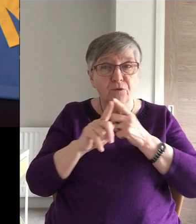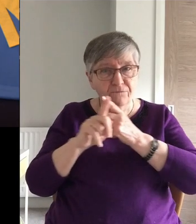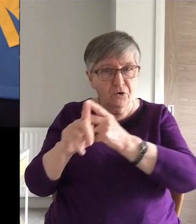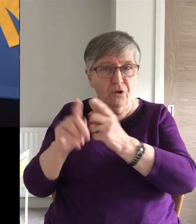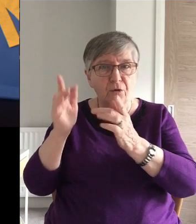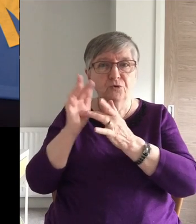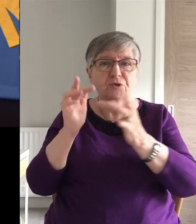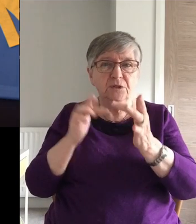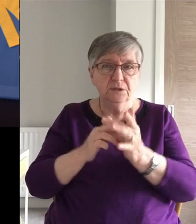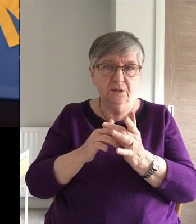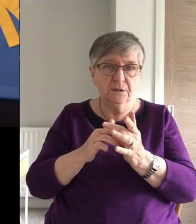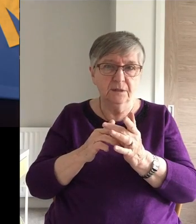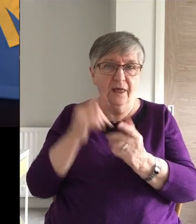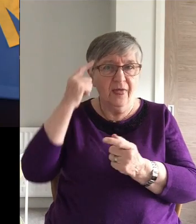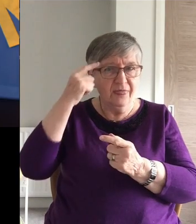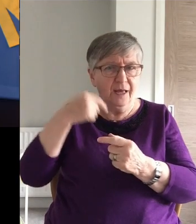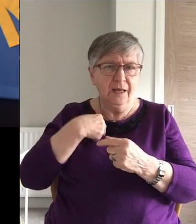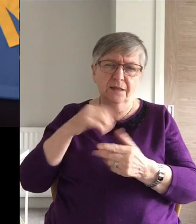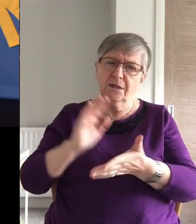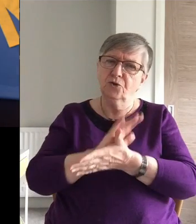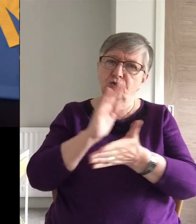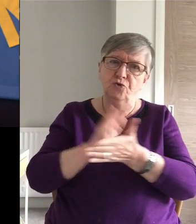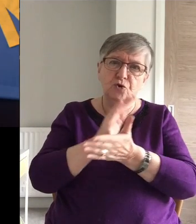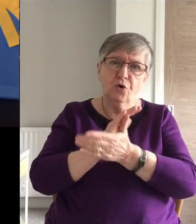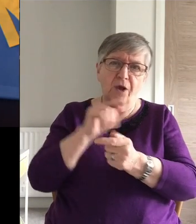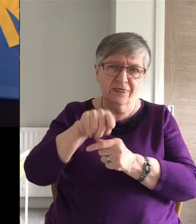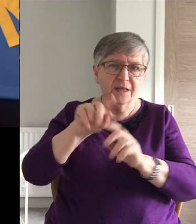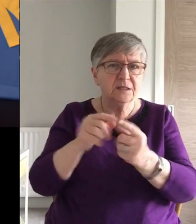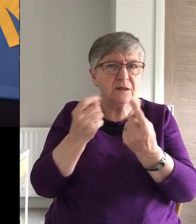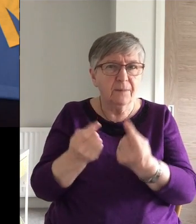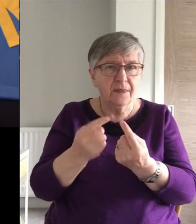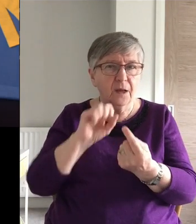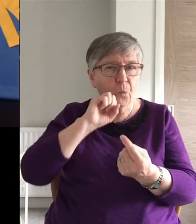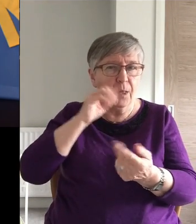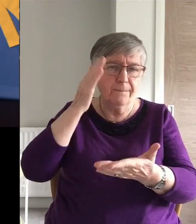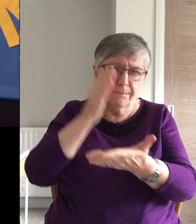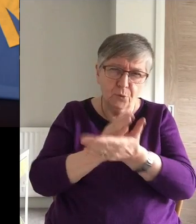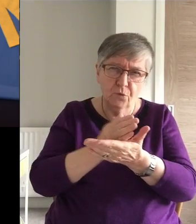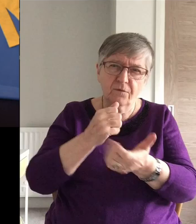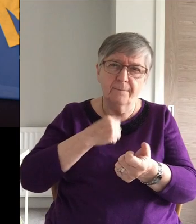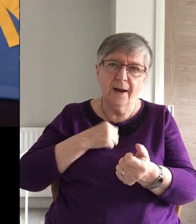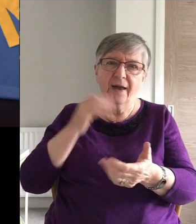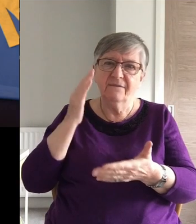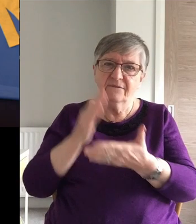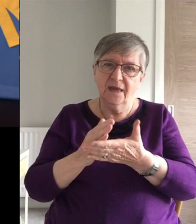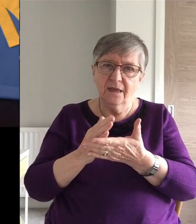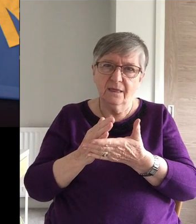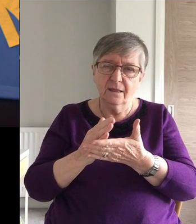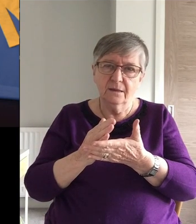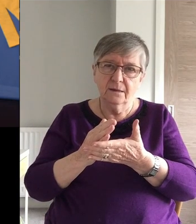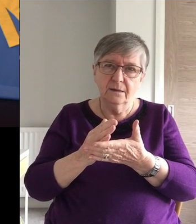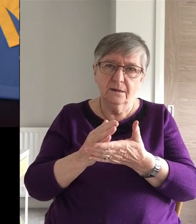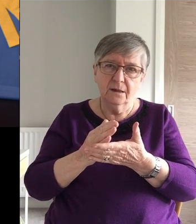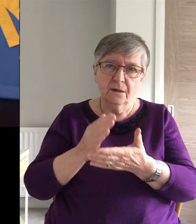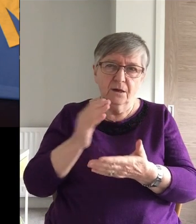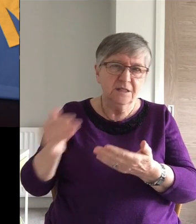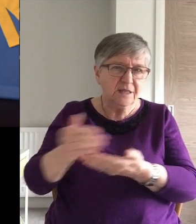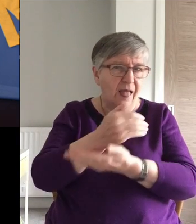the way of Christ. We should consider it a joy as saying, this is something that's going to prove my faith, prove the reality of my